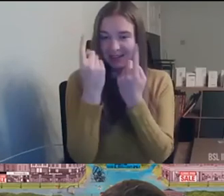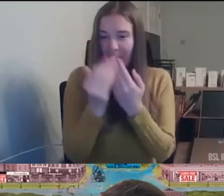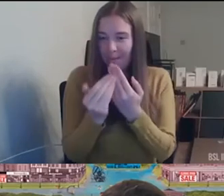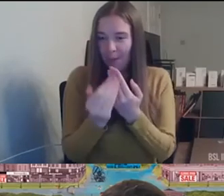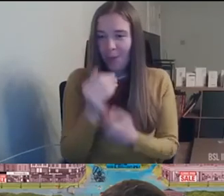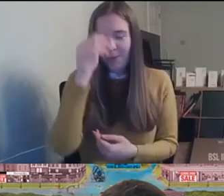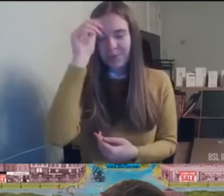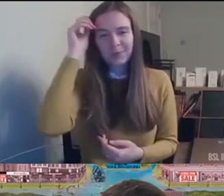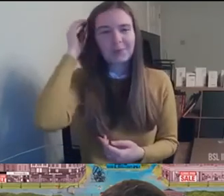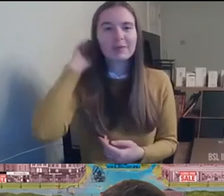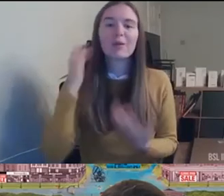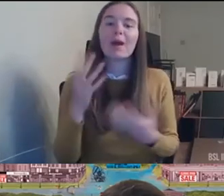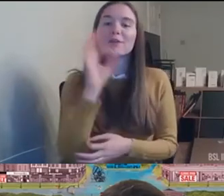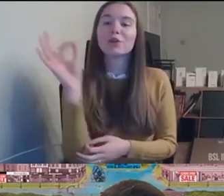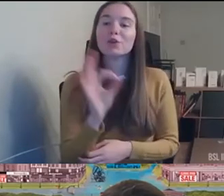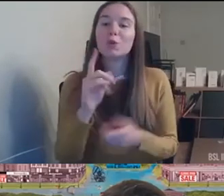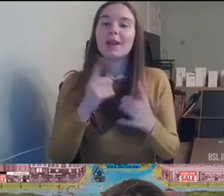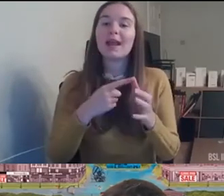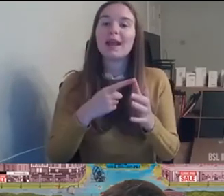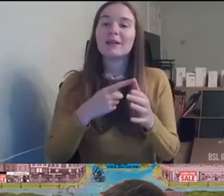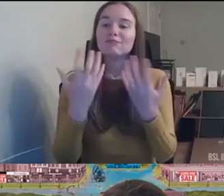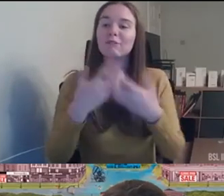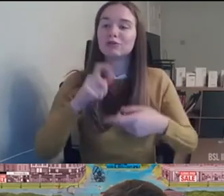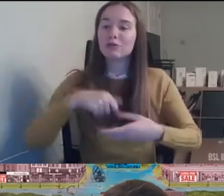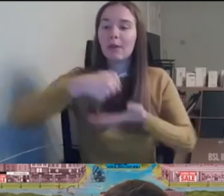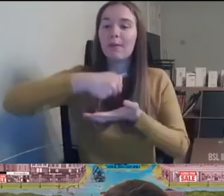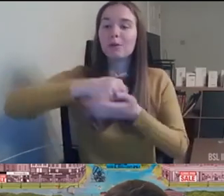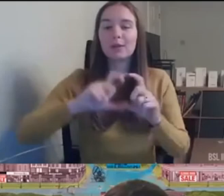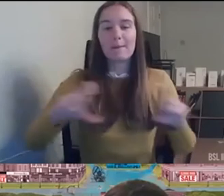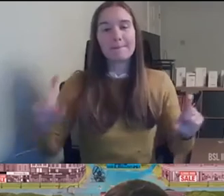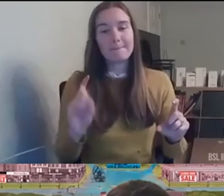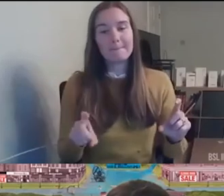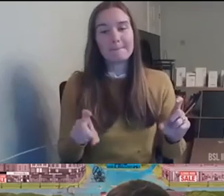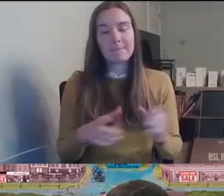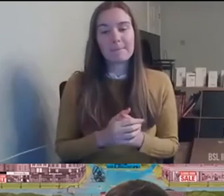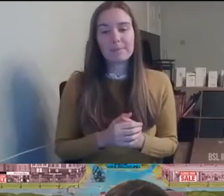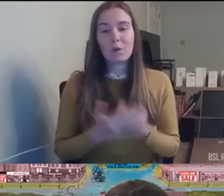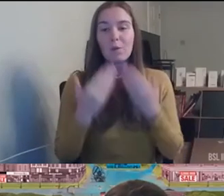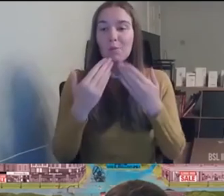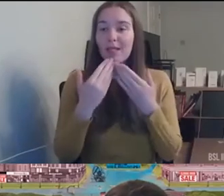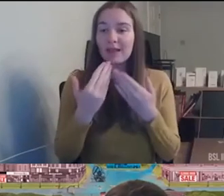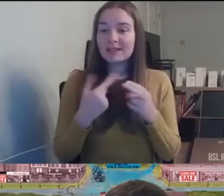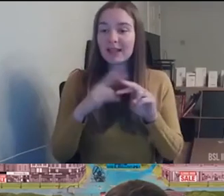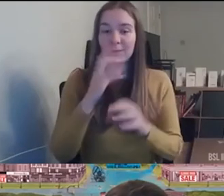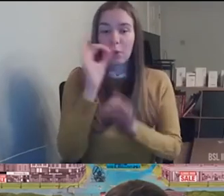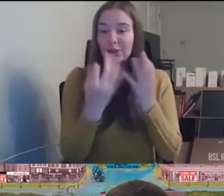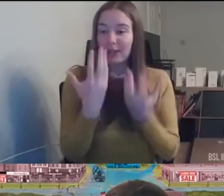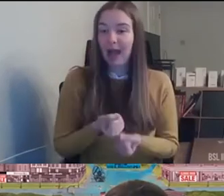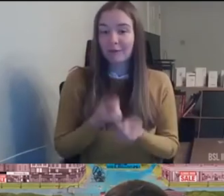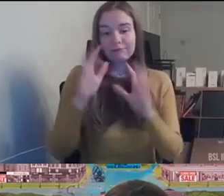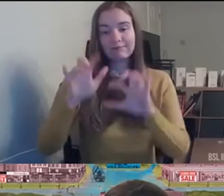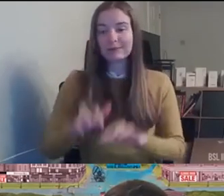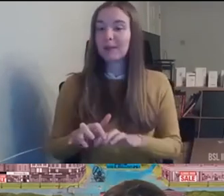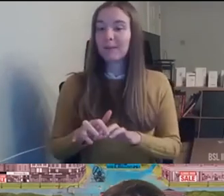There is a Q&A function on this event, so please do put your questions in and